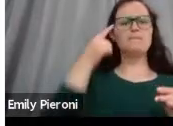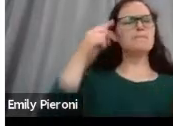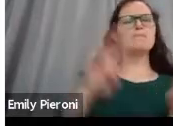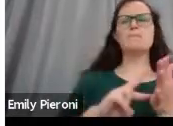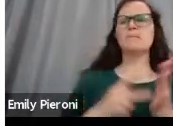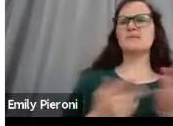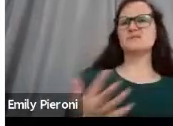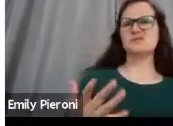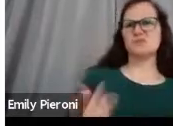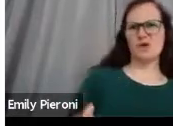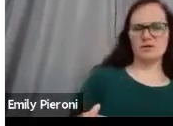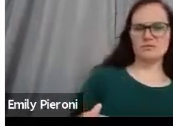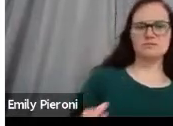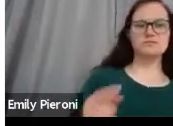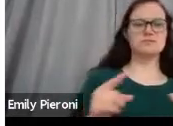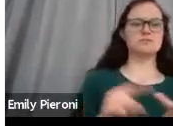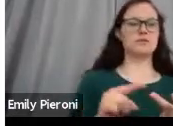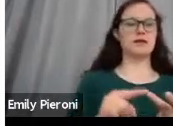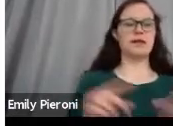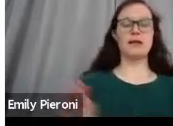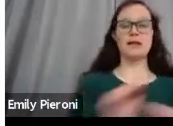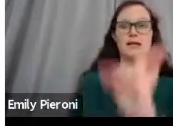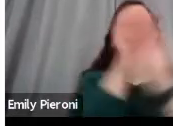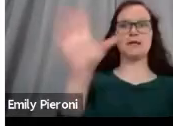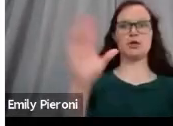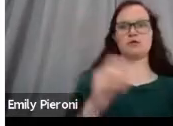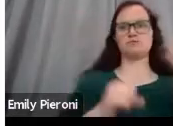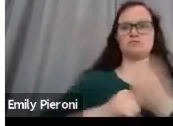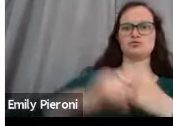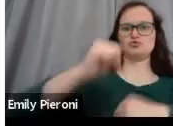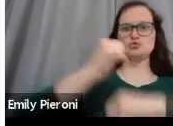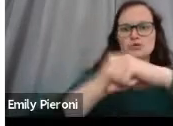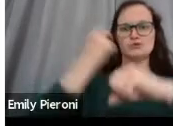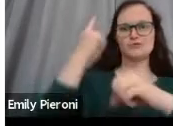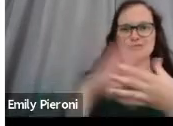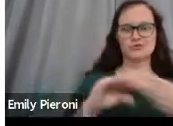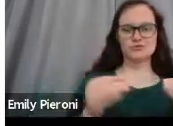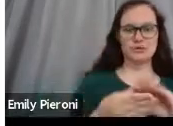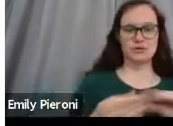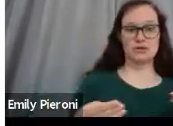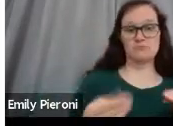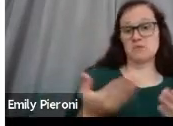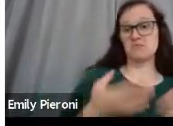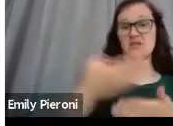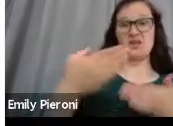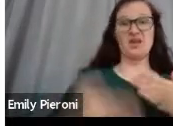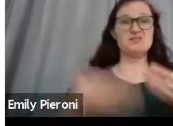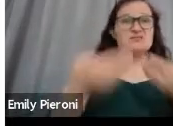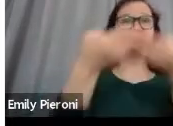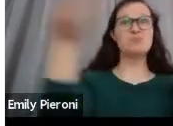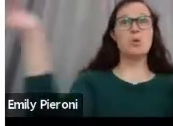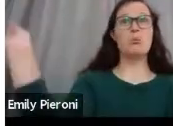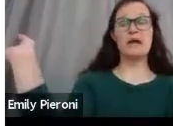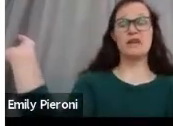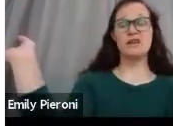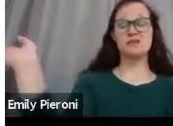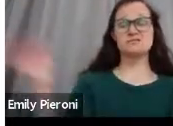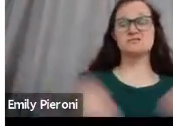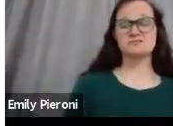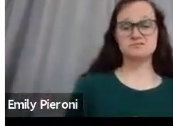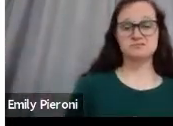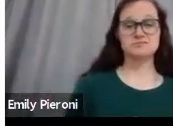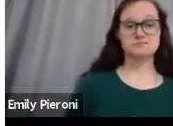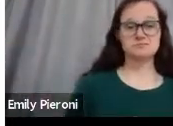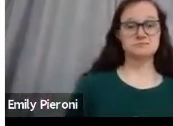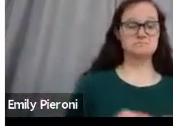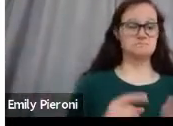clear structure. So what's the beginning, the middle, and the end? And sometimes the end is open-ended. You appeal to deep